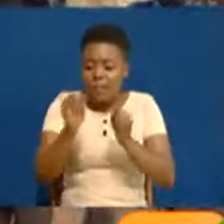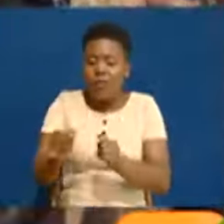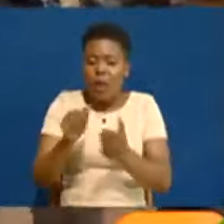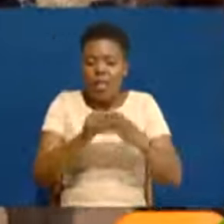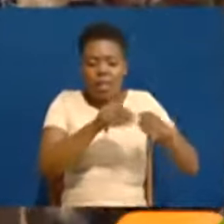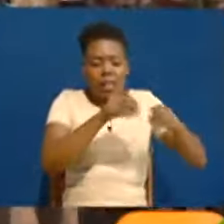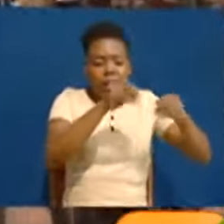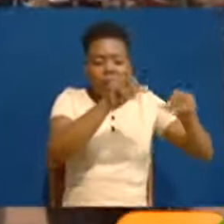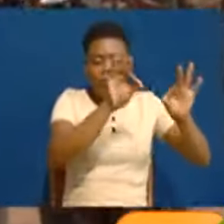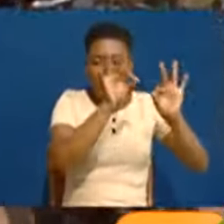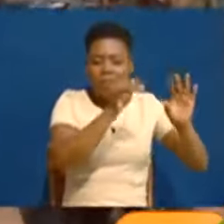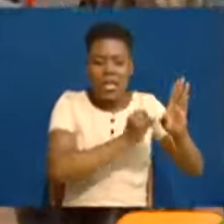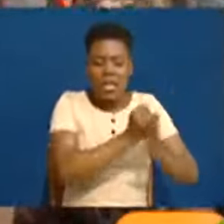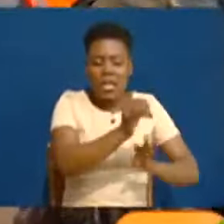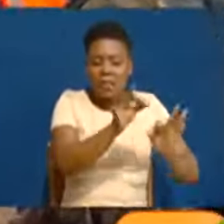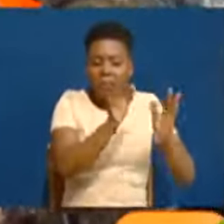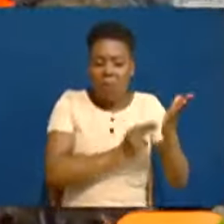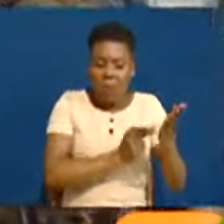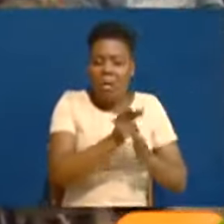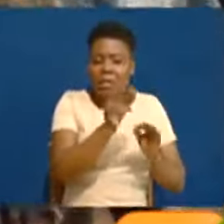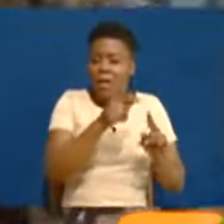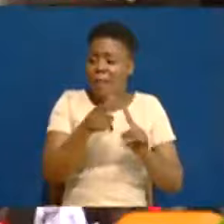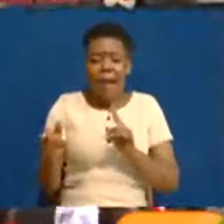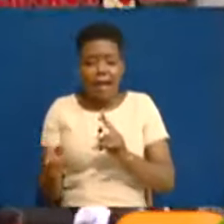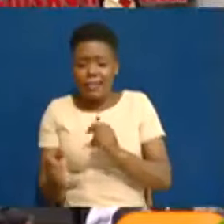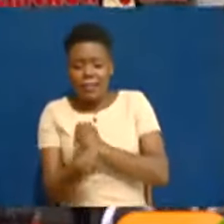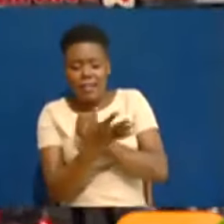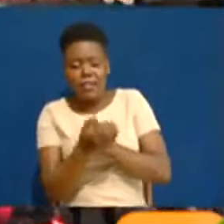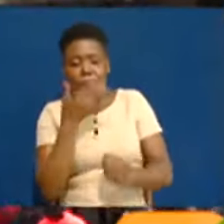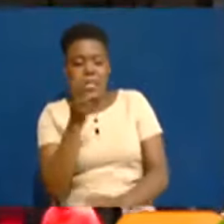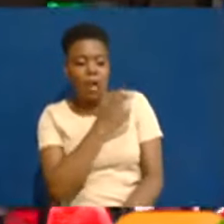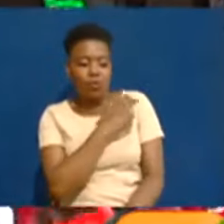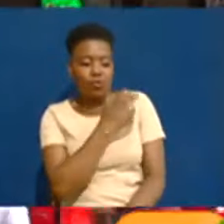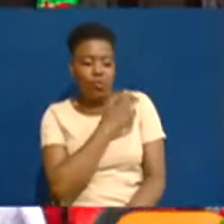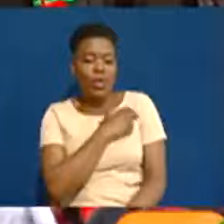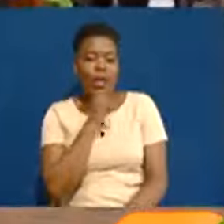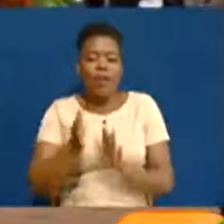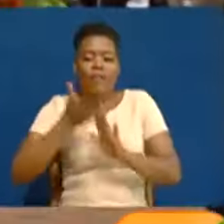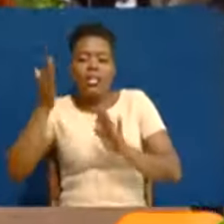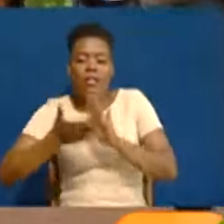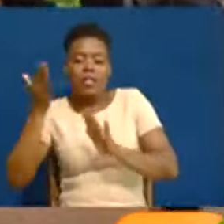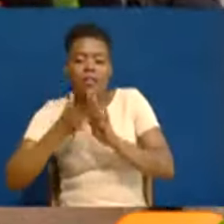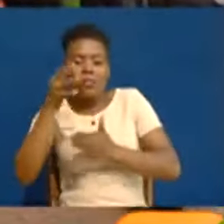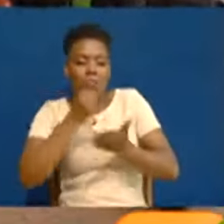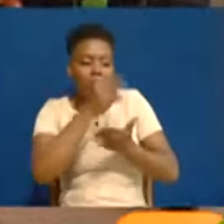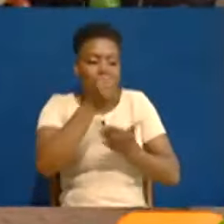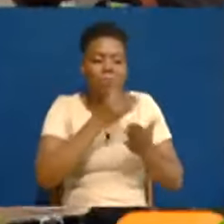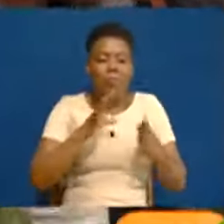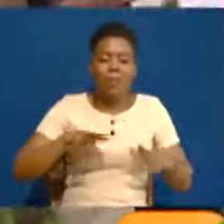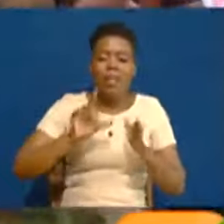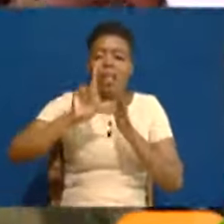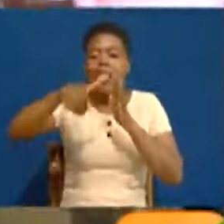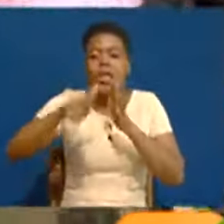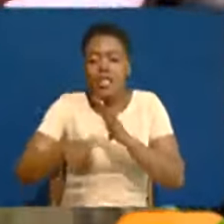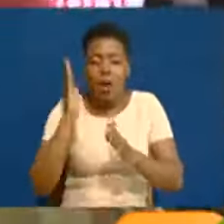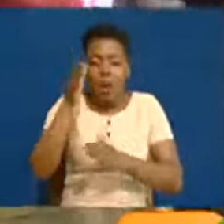have the highest levels of integrity to his cabinet, advising him to consult widely and not rush to make appointments that will further